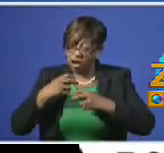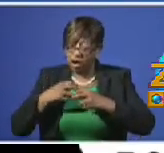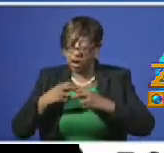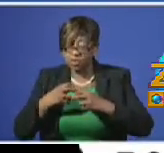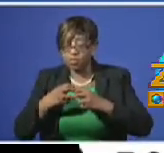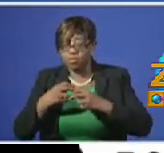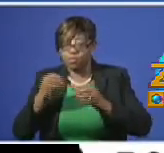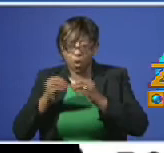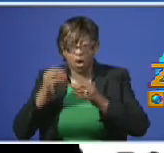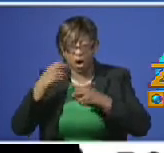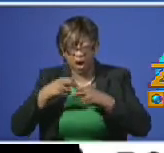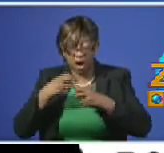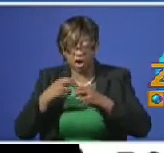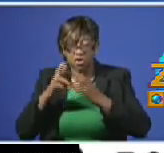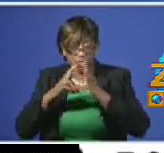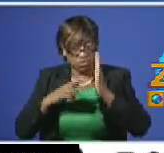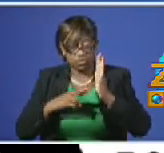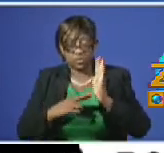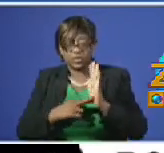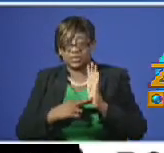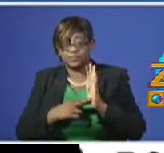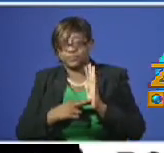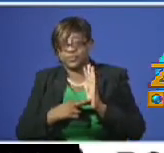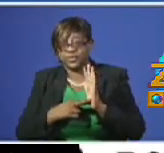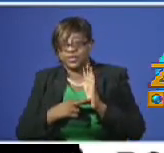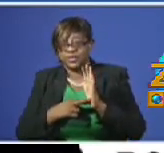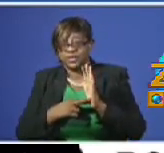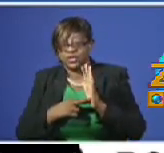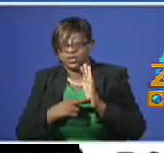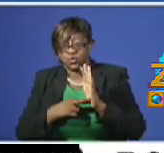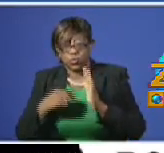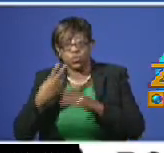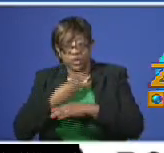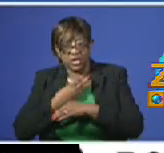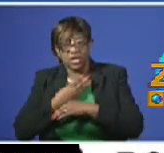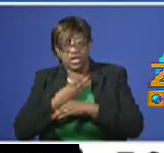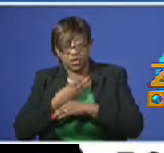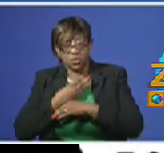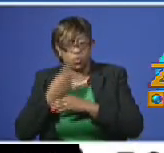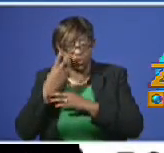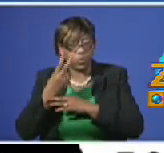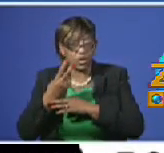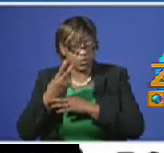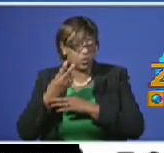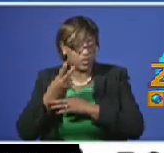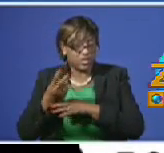increased numbers of hospitalizations and, unfortunately, more deaths.